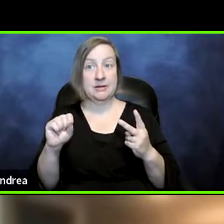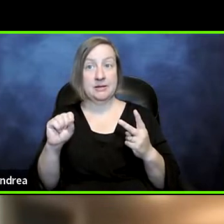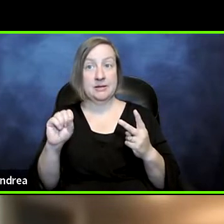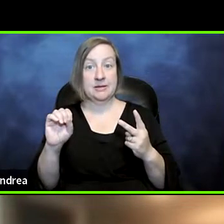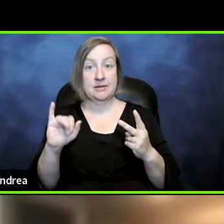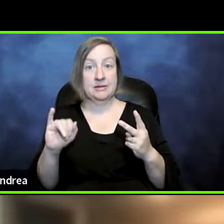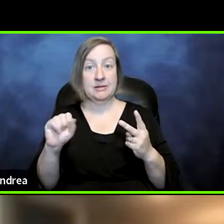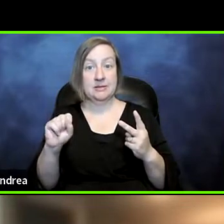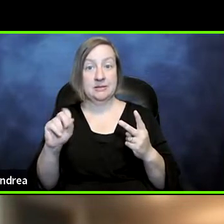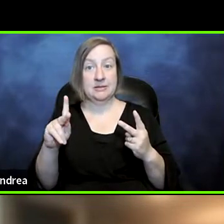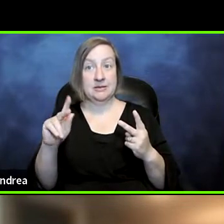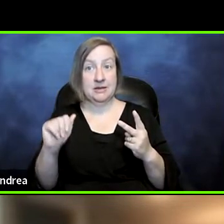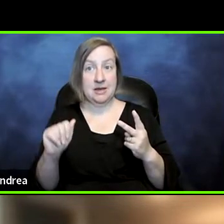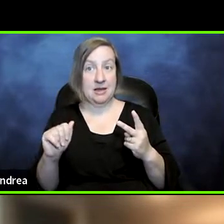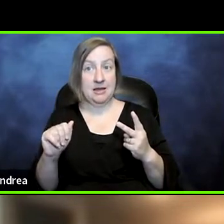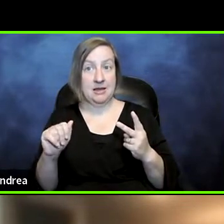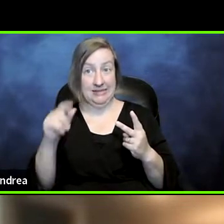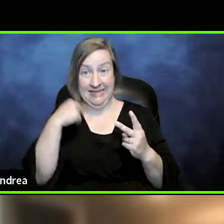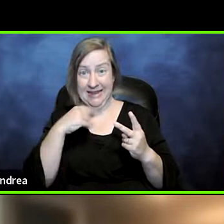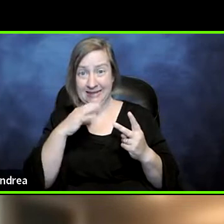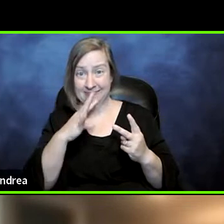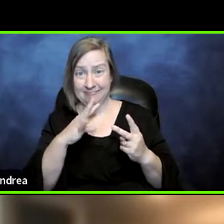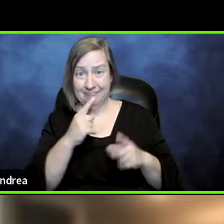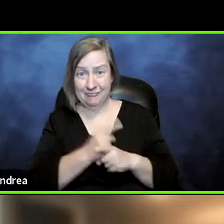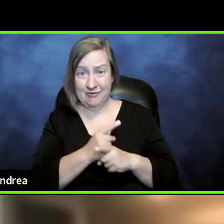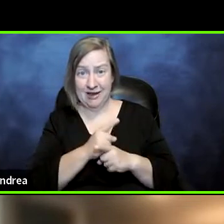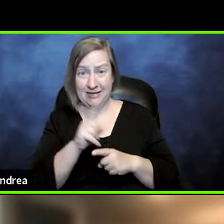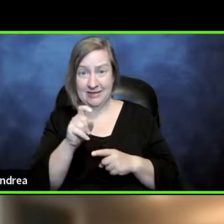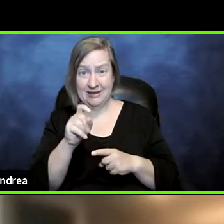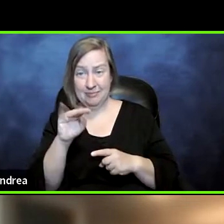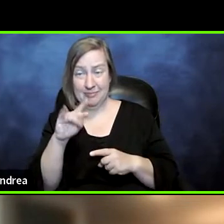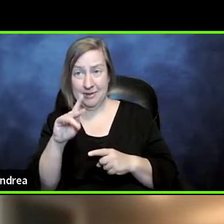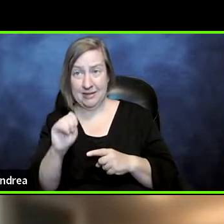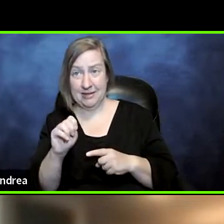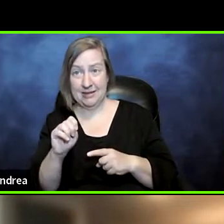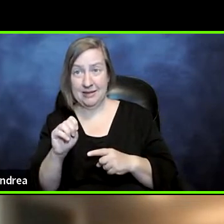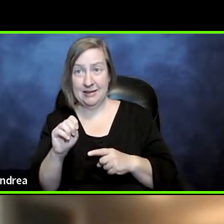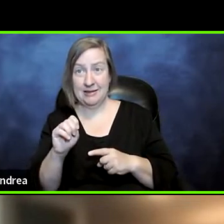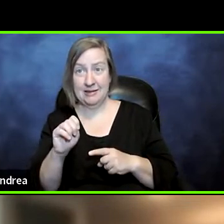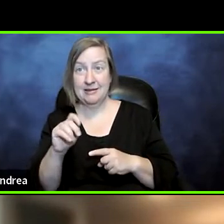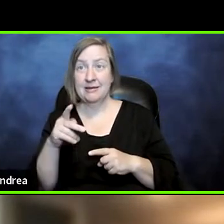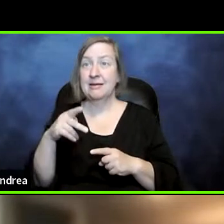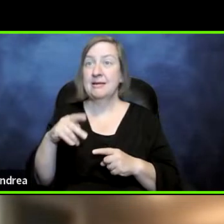Siska. Have I said it? I don't. Have I said it right, Mike? Pishka.